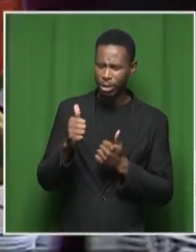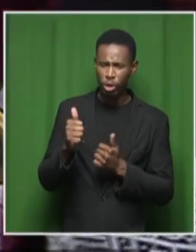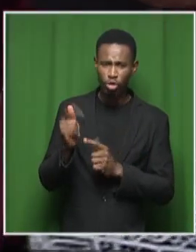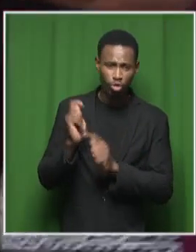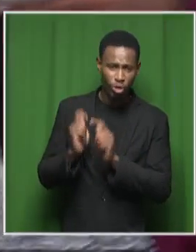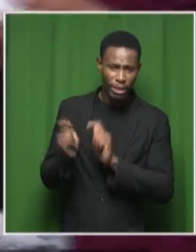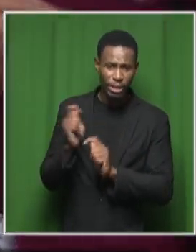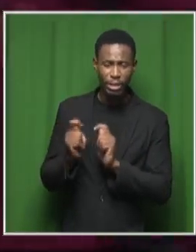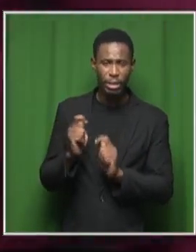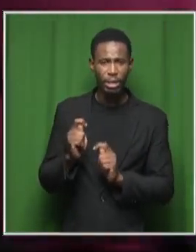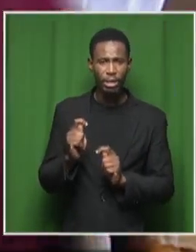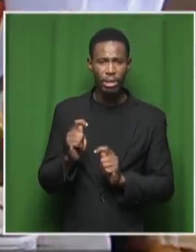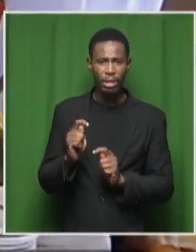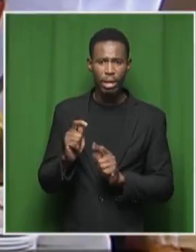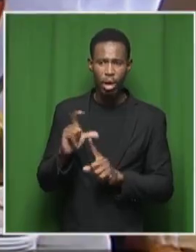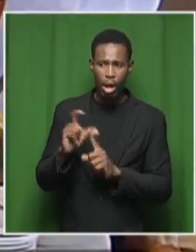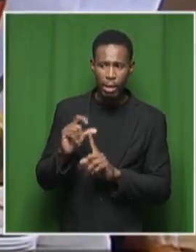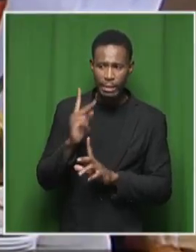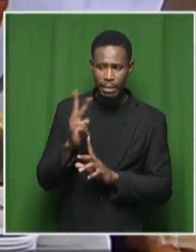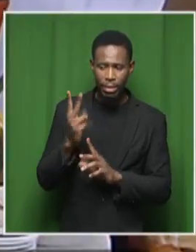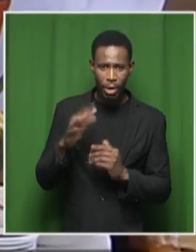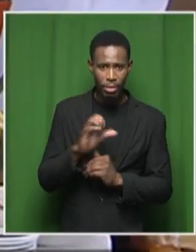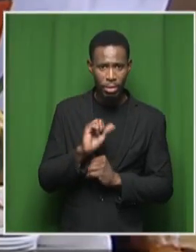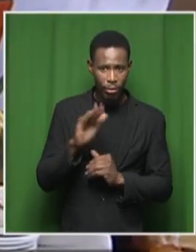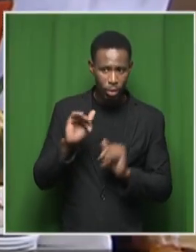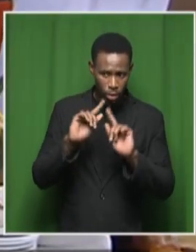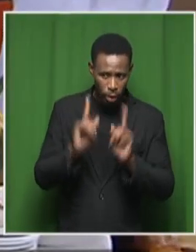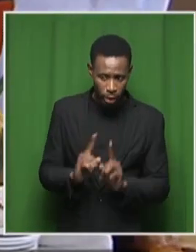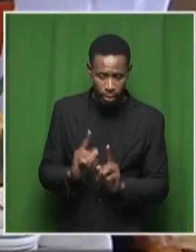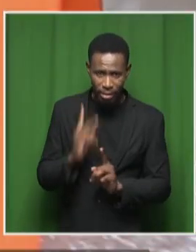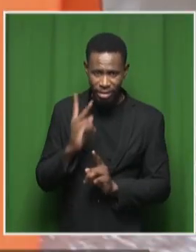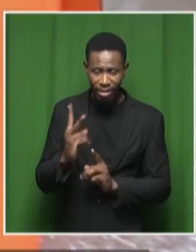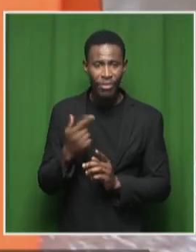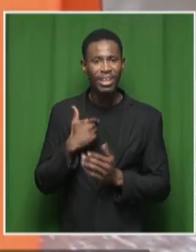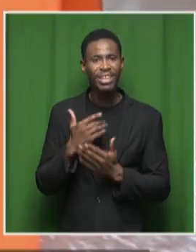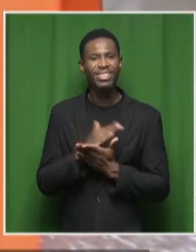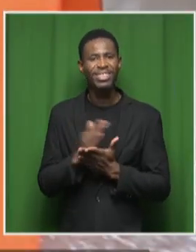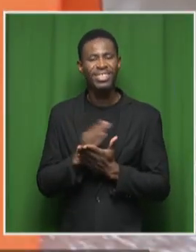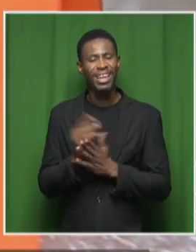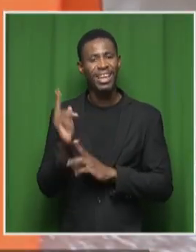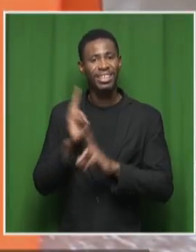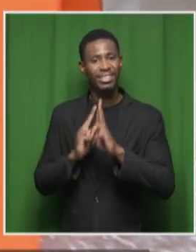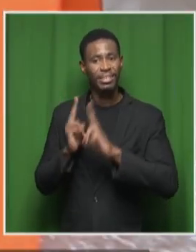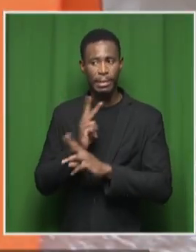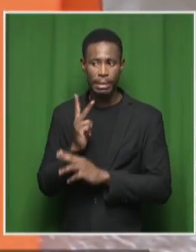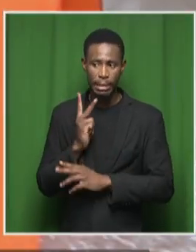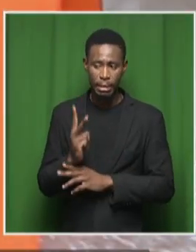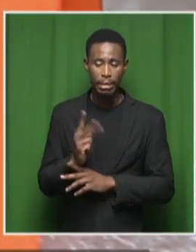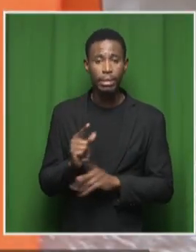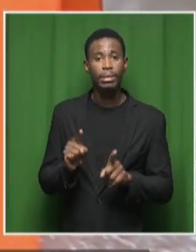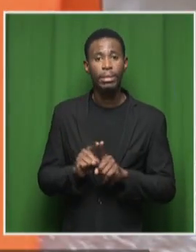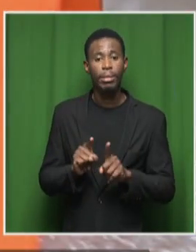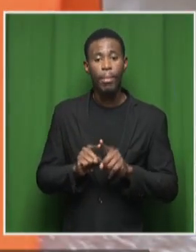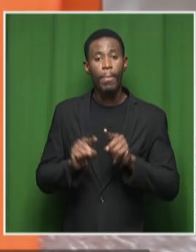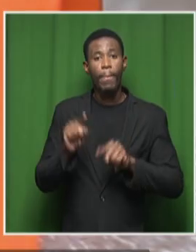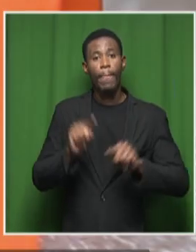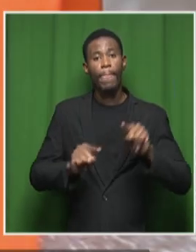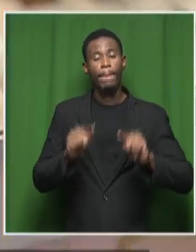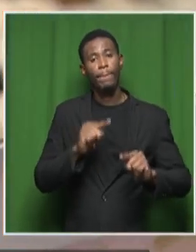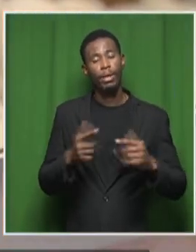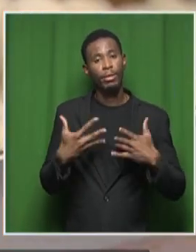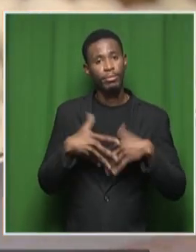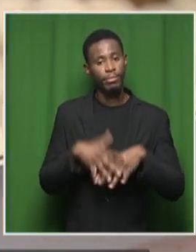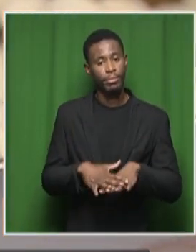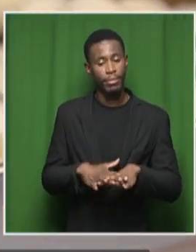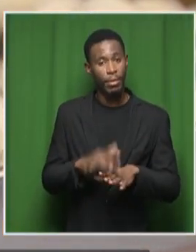our nation unique. As we reflect on our shared heritage, we also embrace the vibrant mixture that